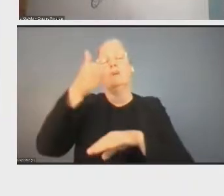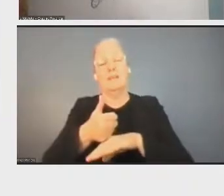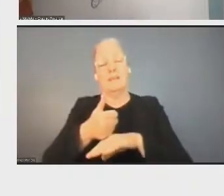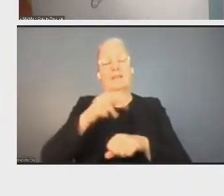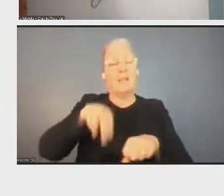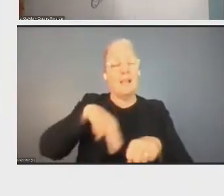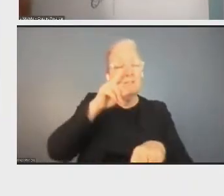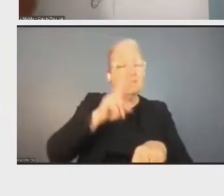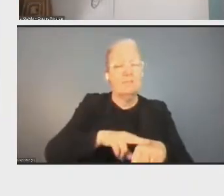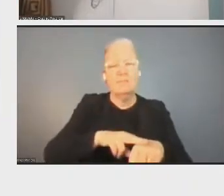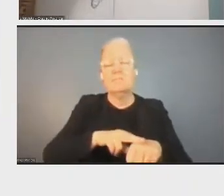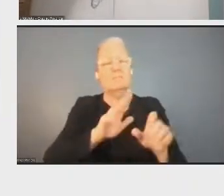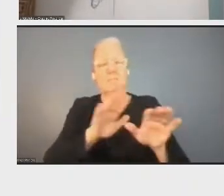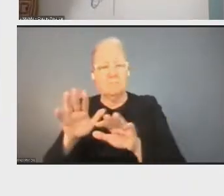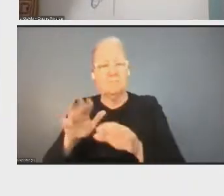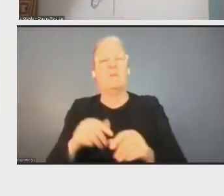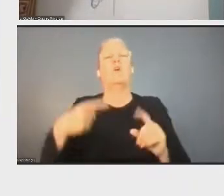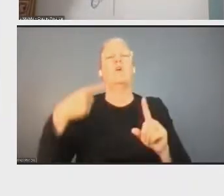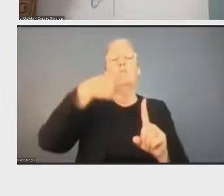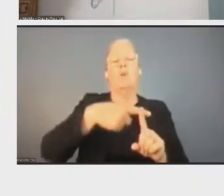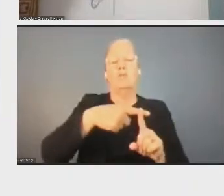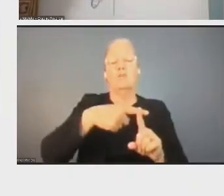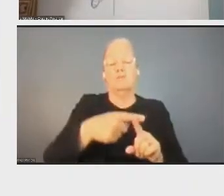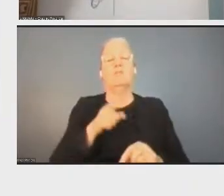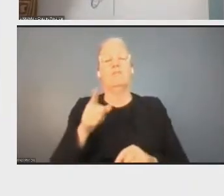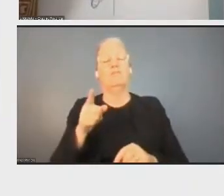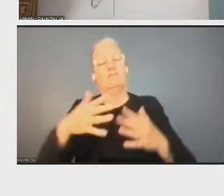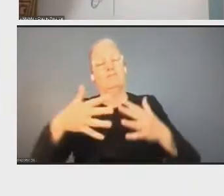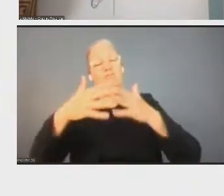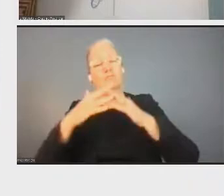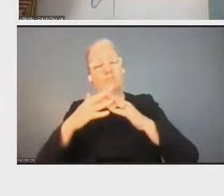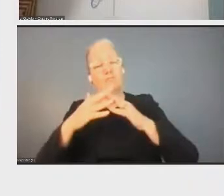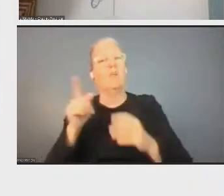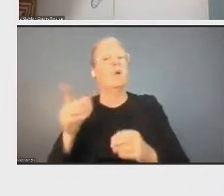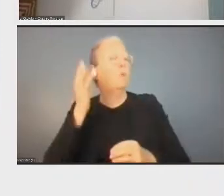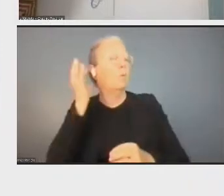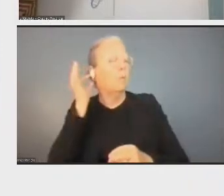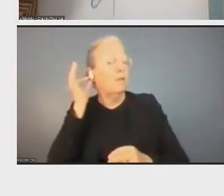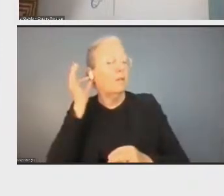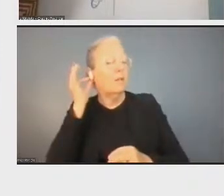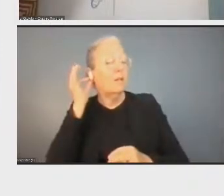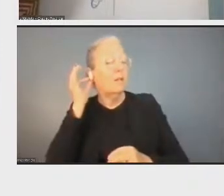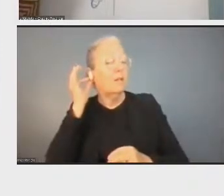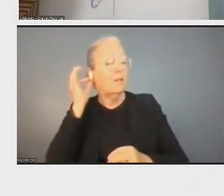of Honors, and she's also the founder of the Feminine Senate